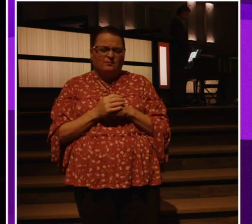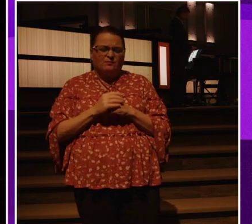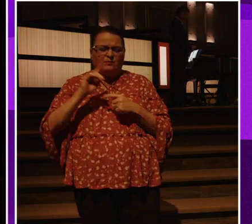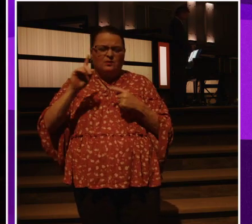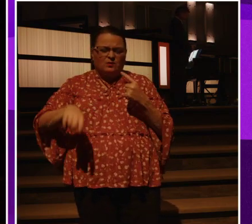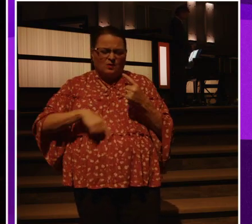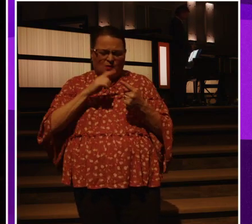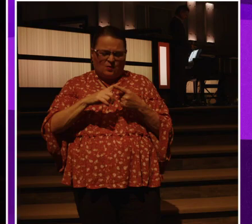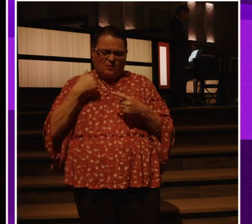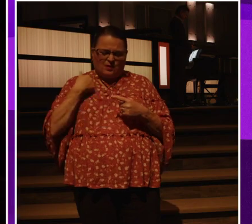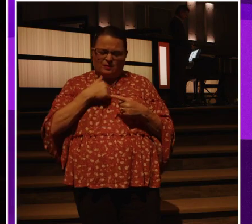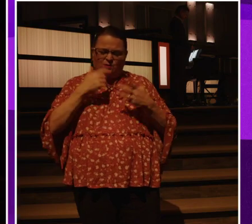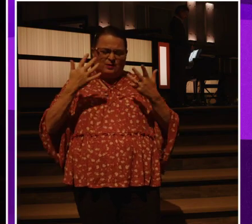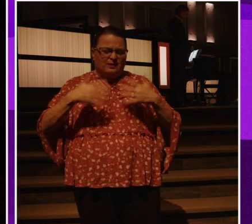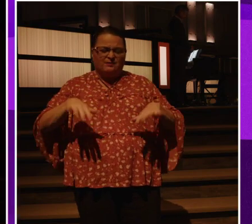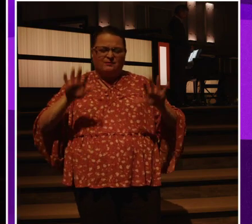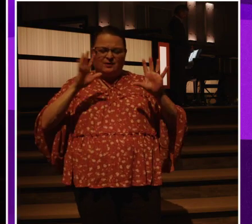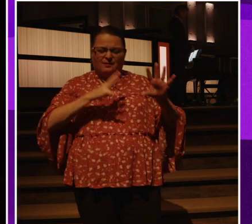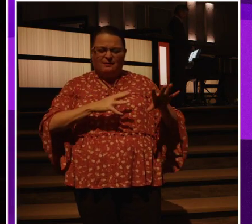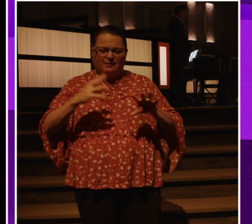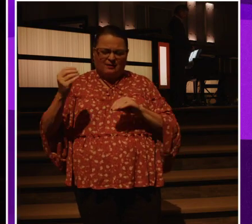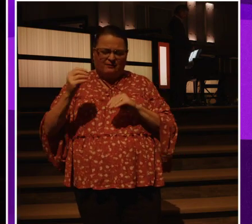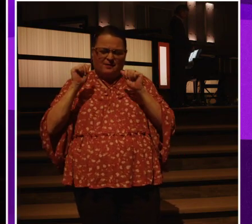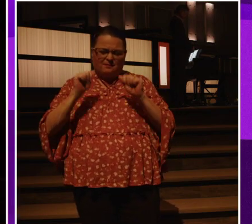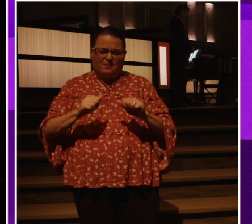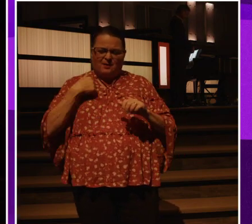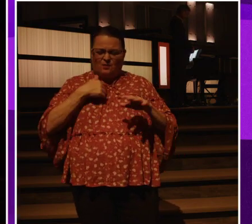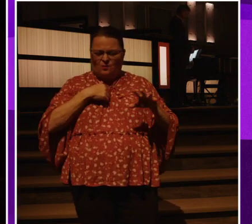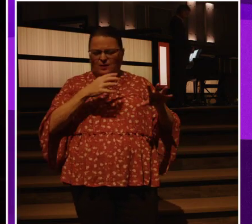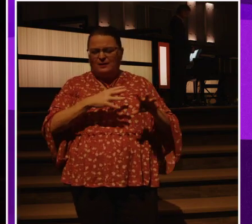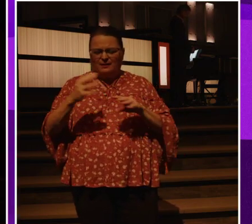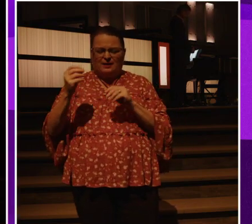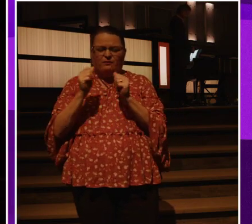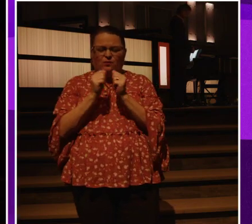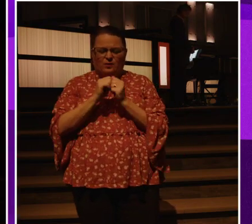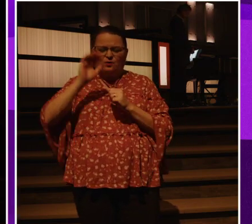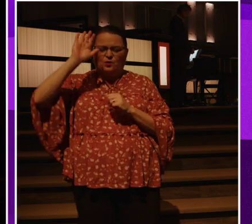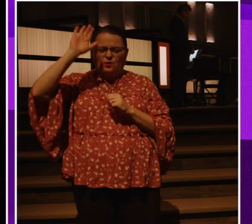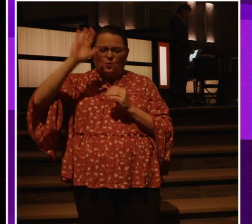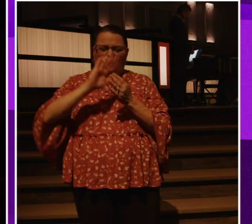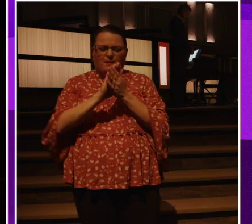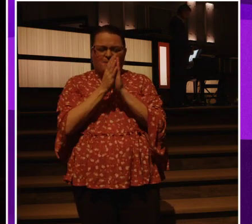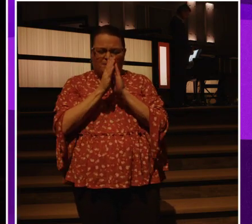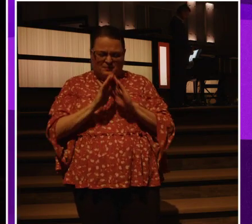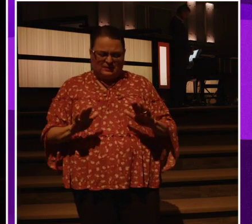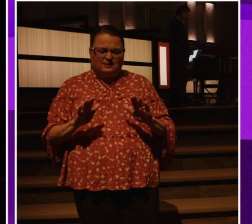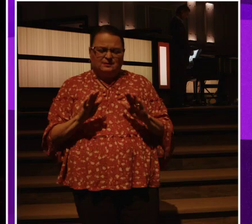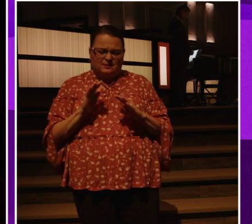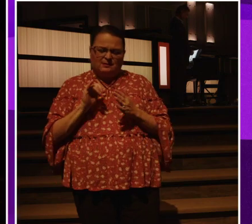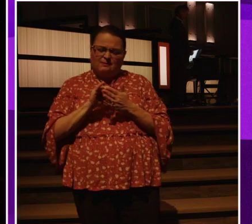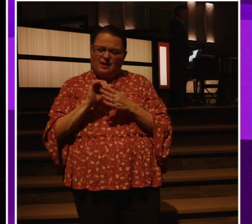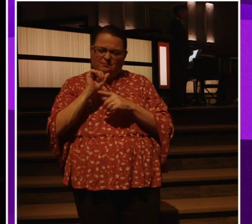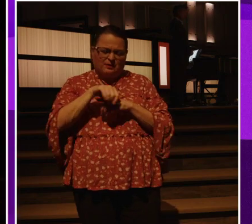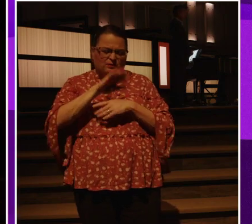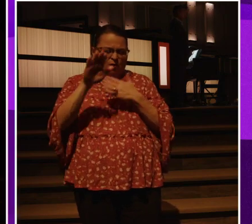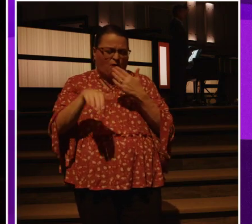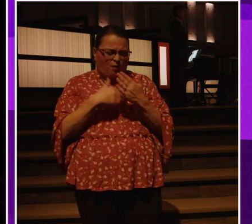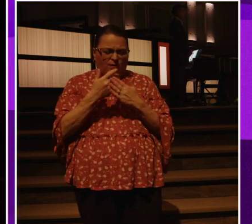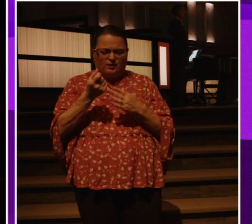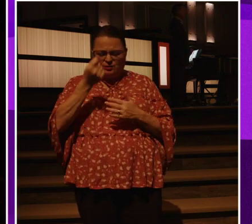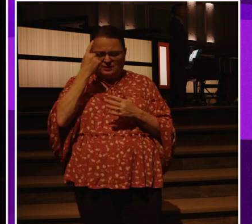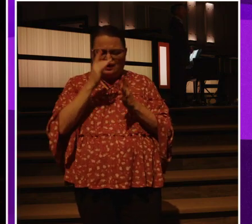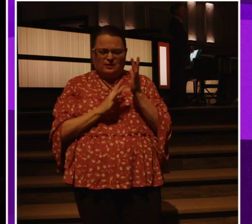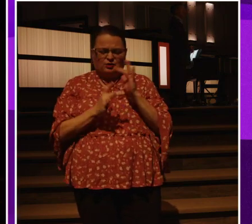have left this room, may we leave with the peace that passes all understanding. In Jesus'